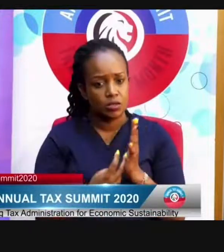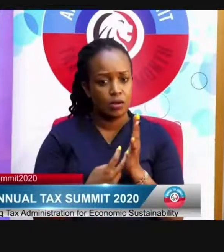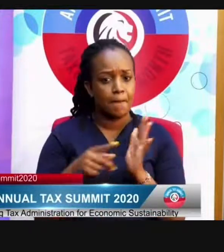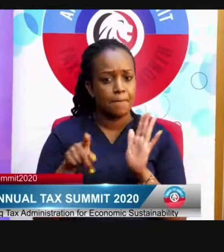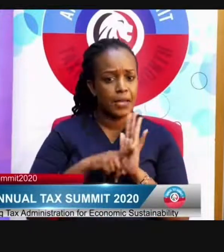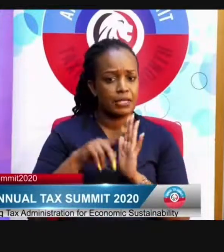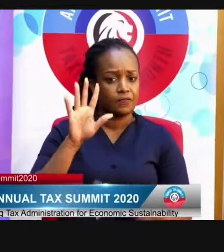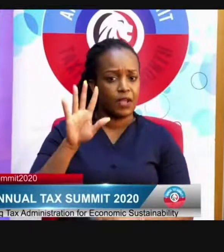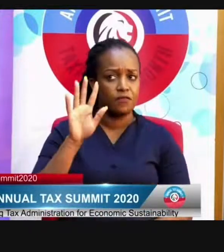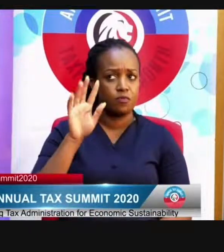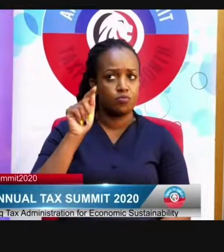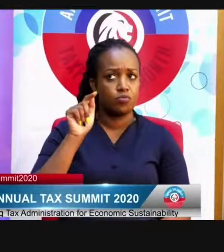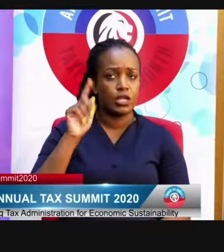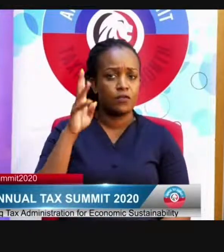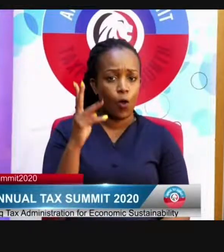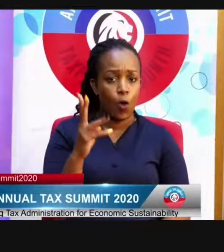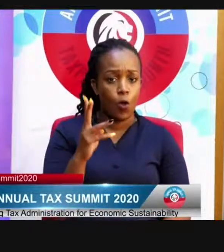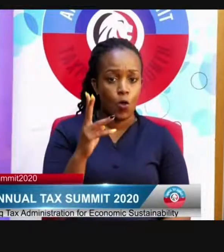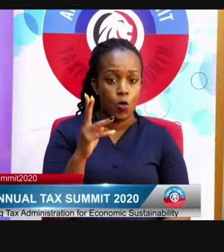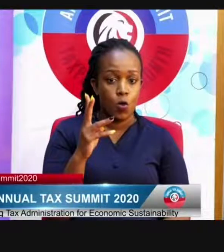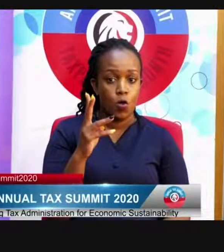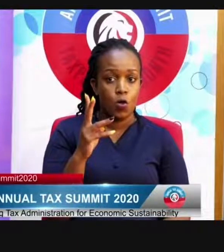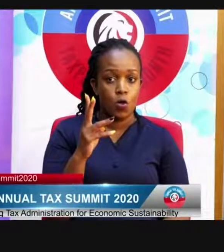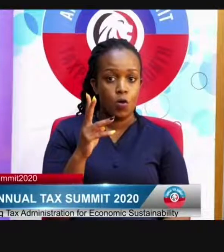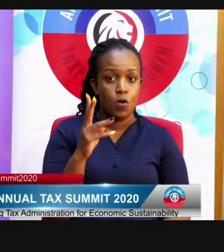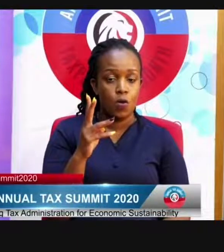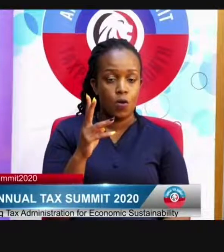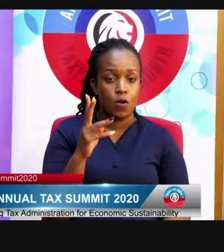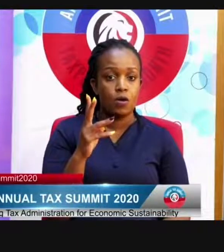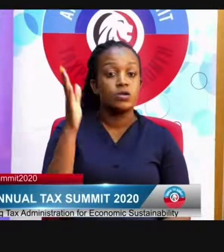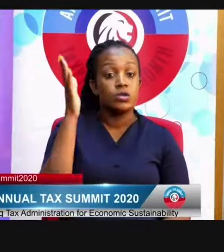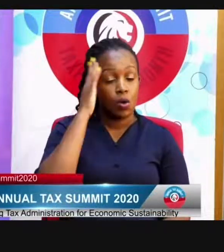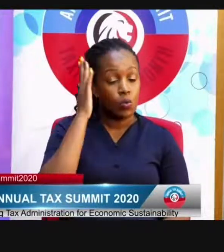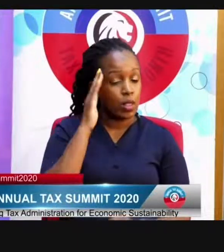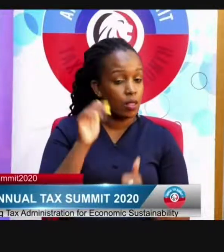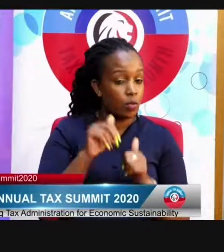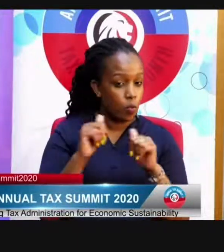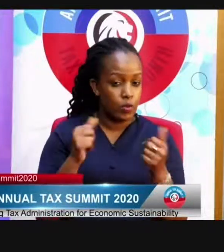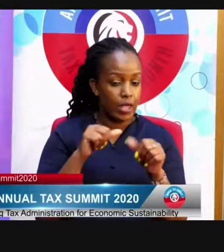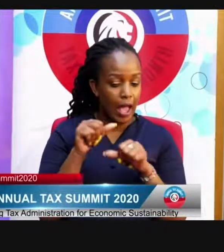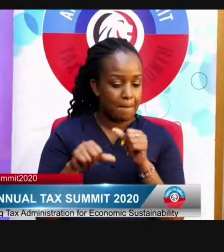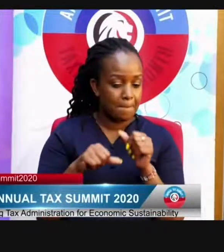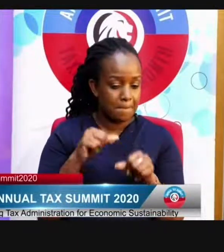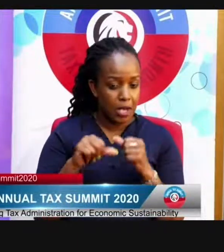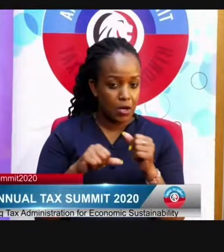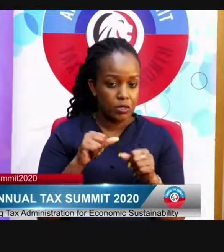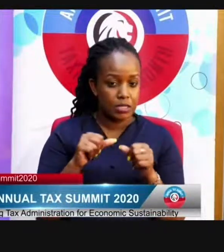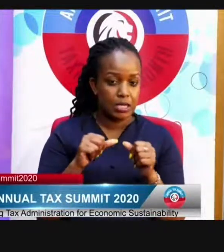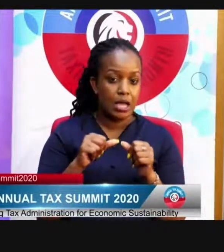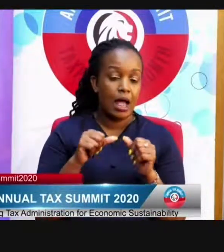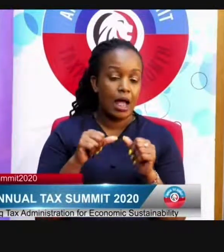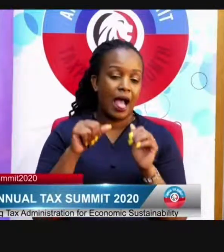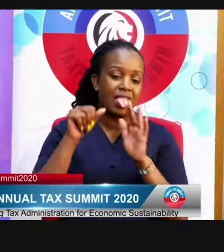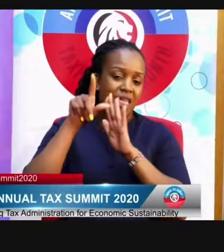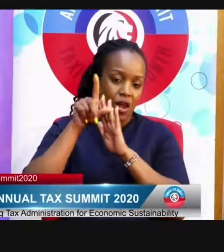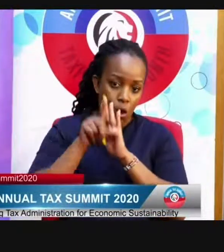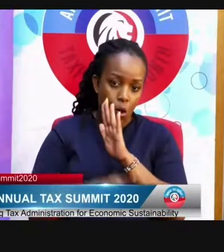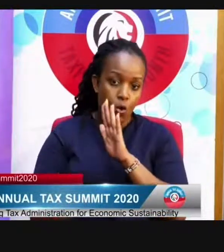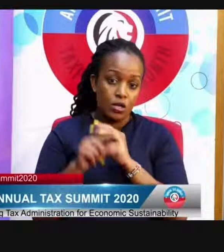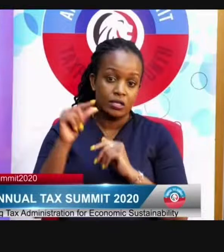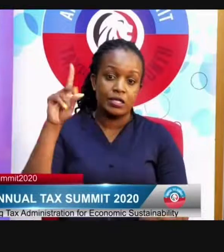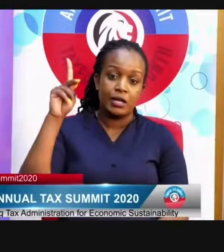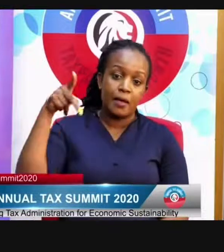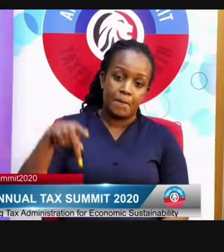5.4, taking into account that we're already sitting at a very low GDP growth even before